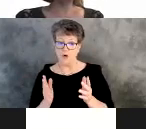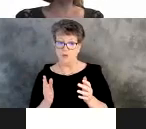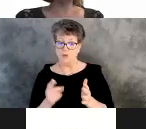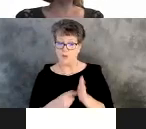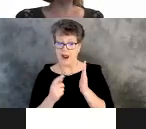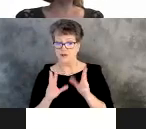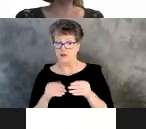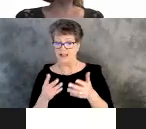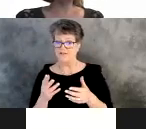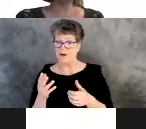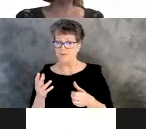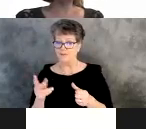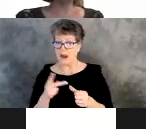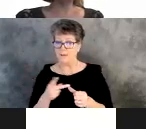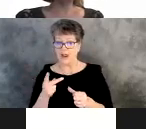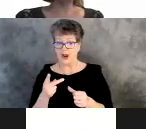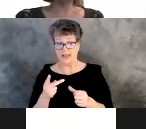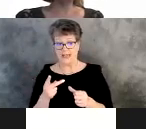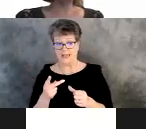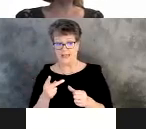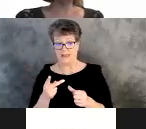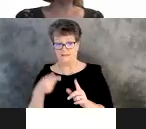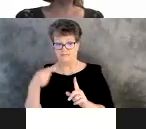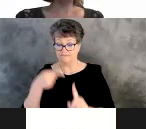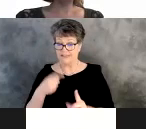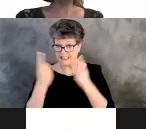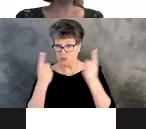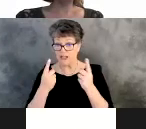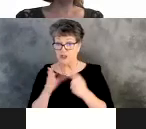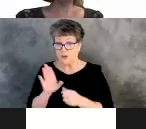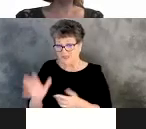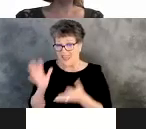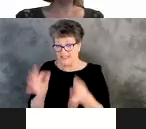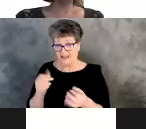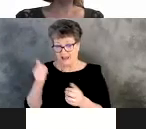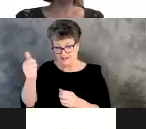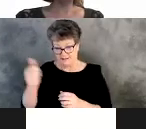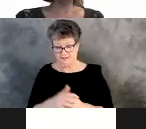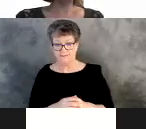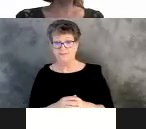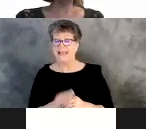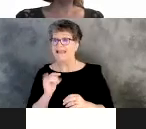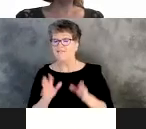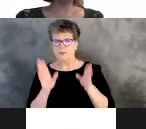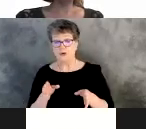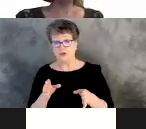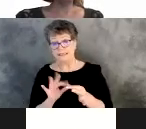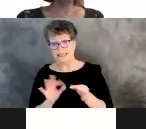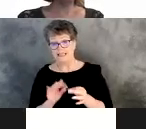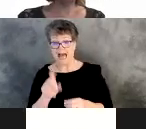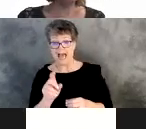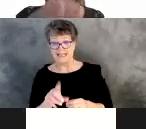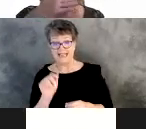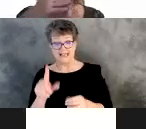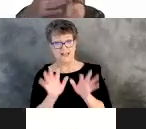consideration to the aid or service of their choice. So for example, if the person says, I need an